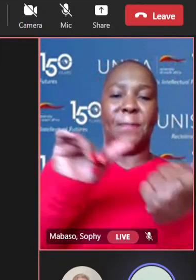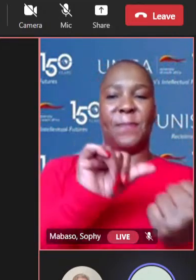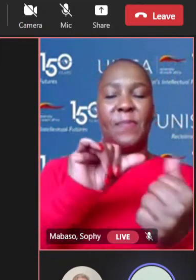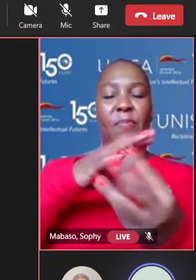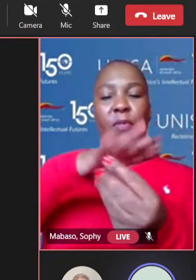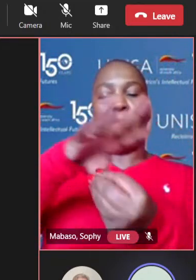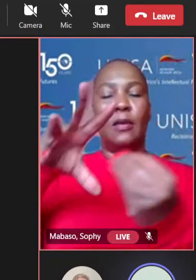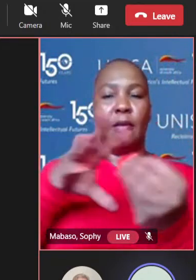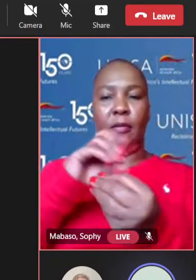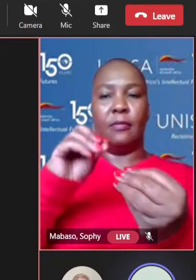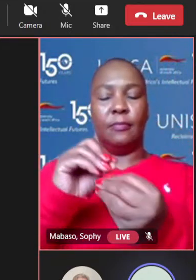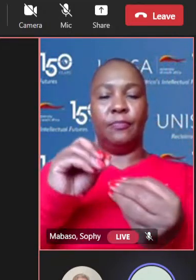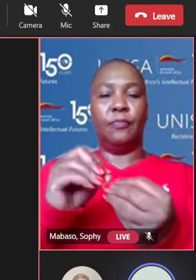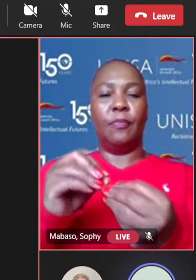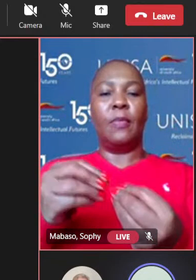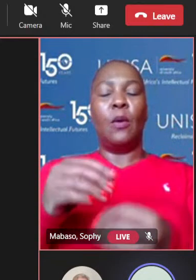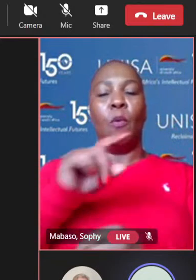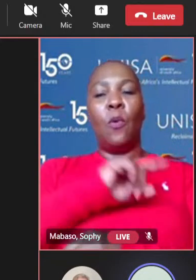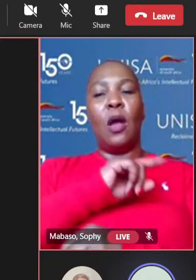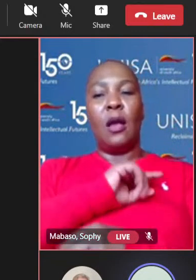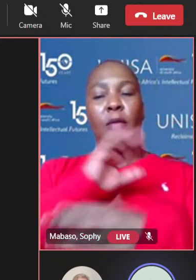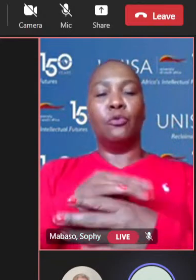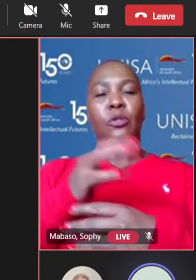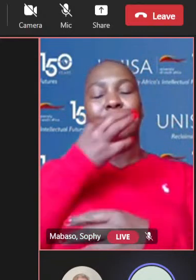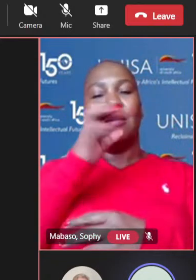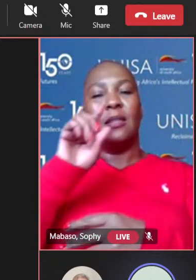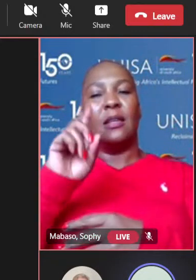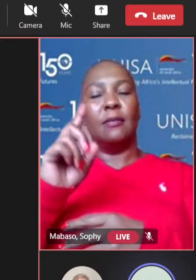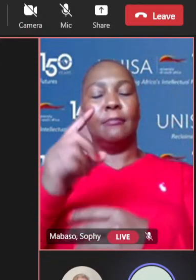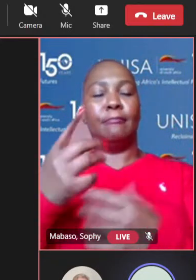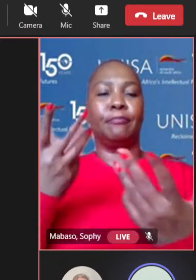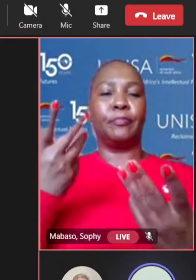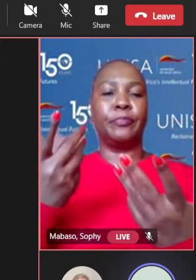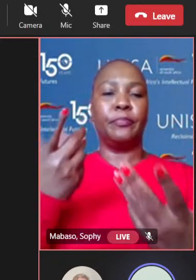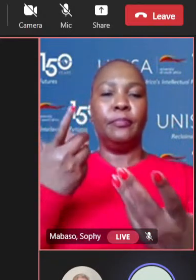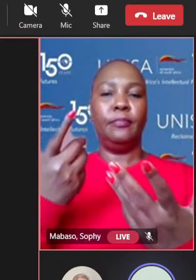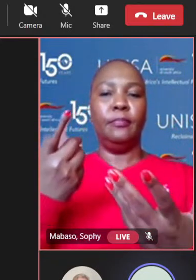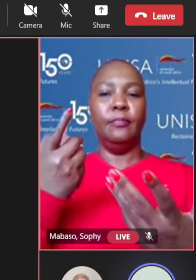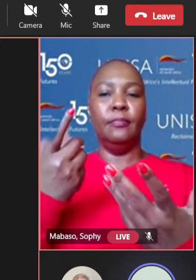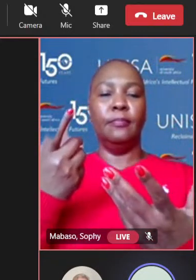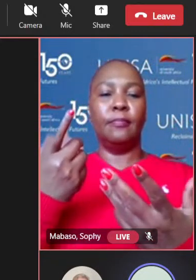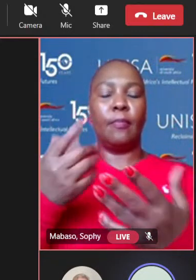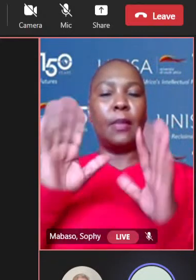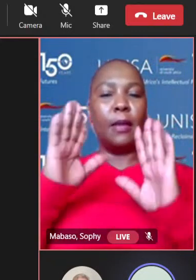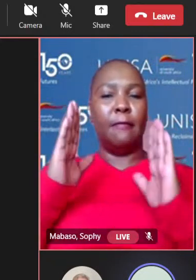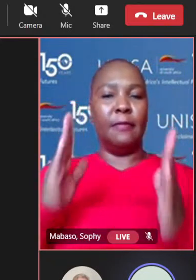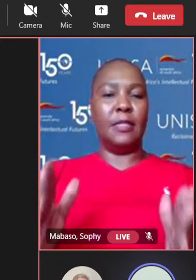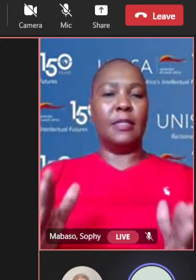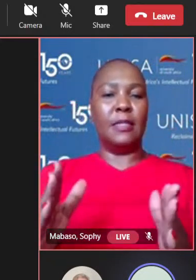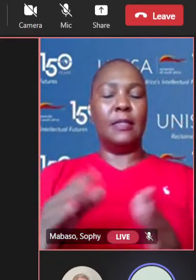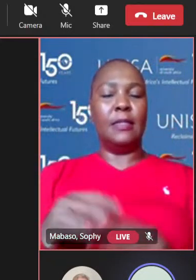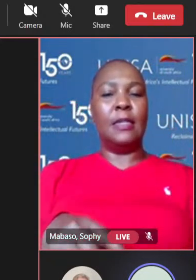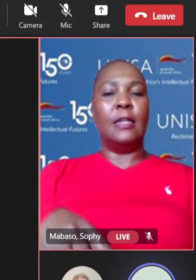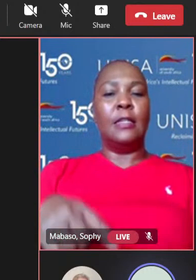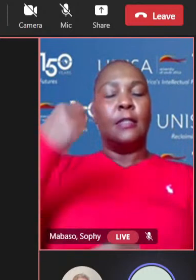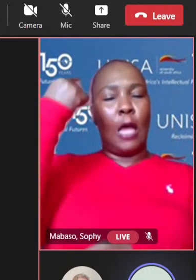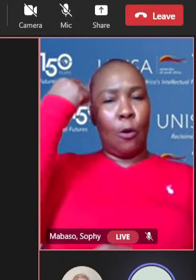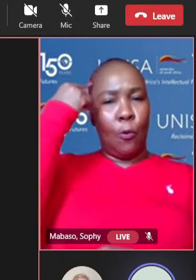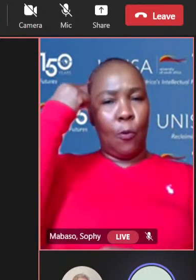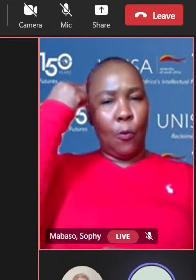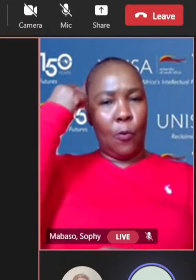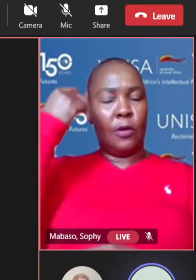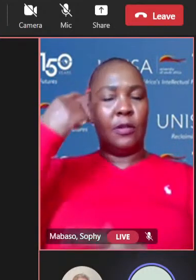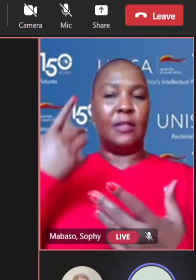monk mode actually work because then you're saying, I am physically, psychologically leaving this